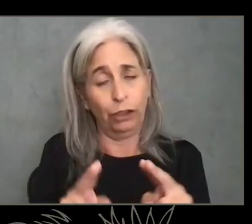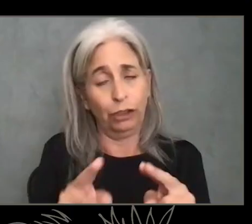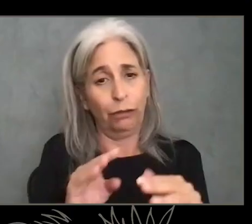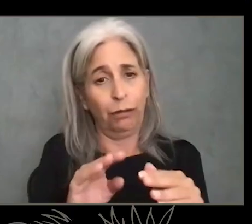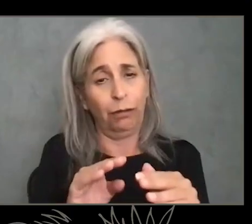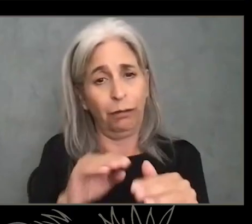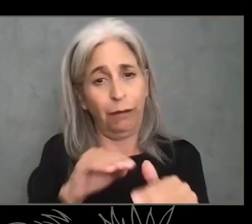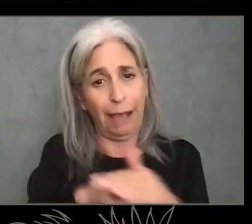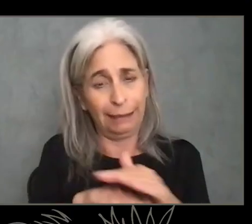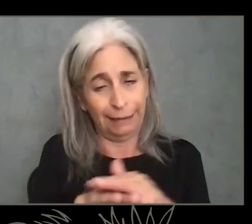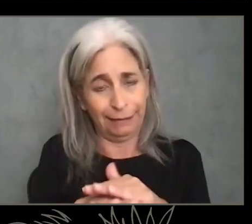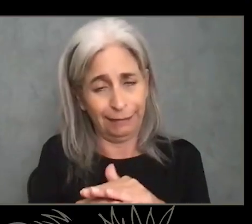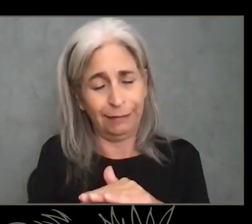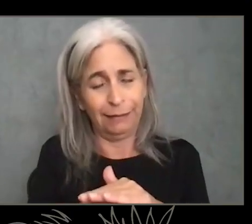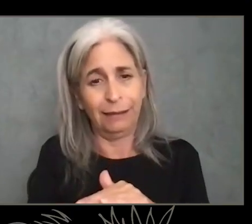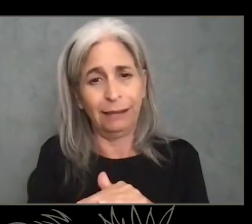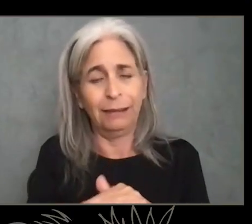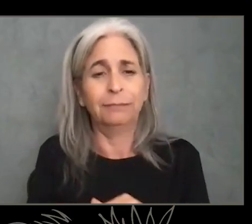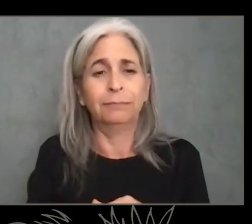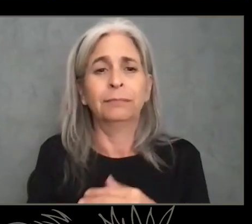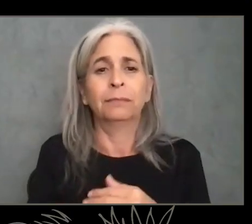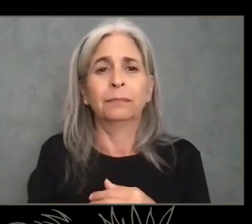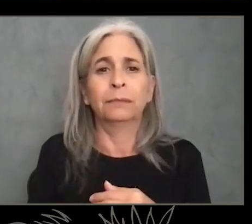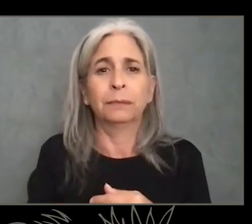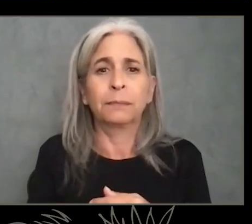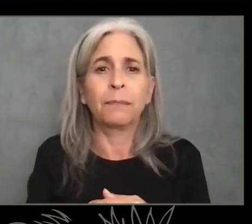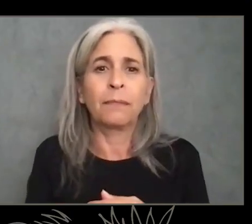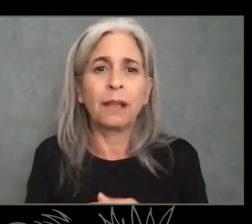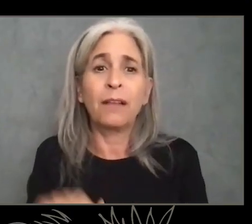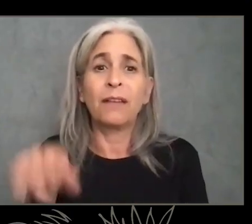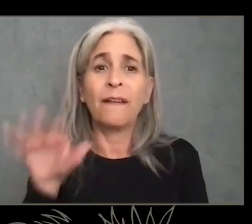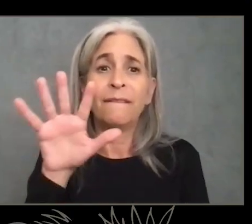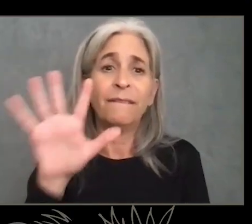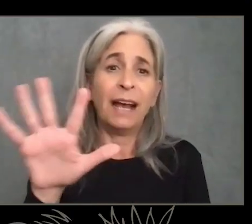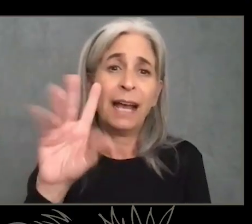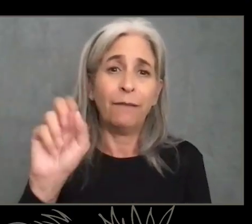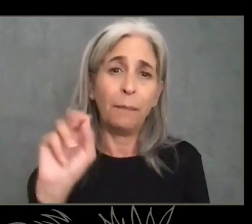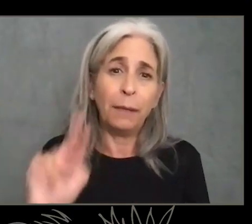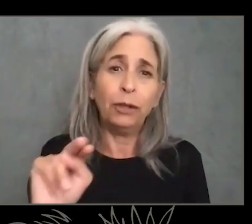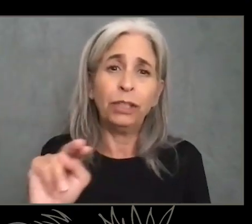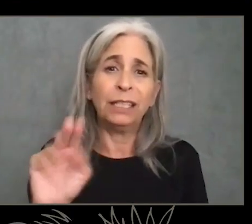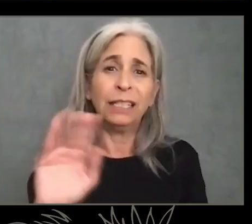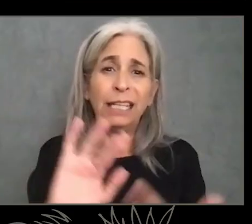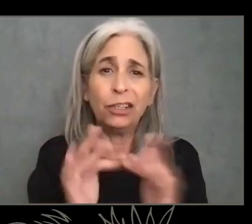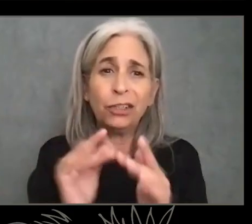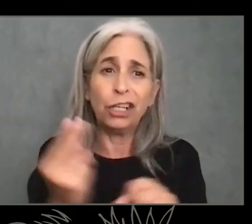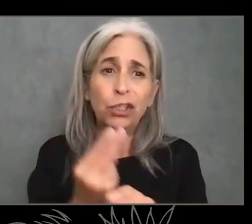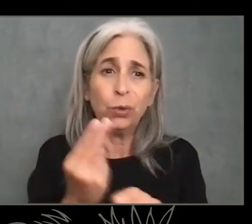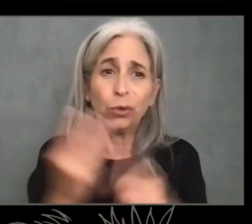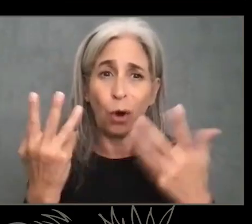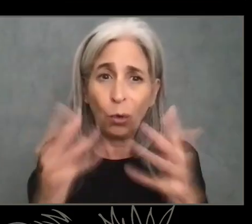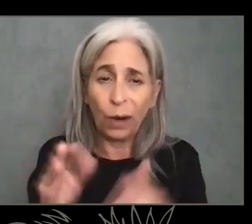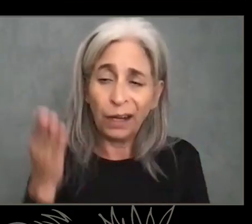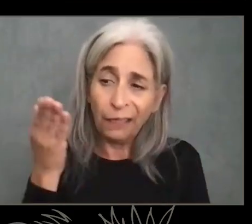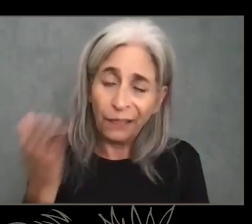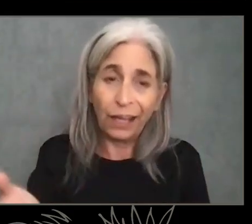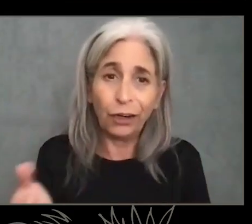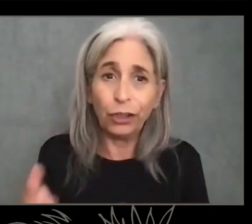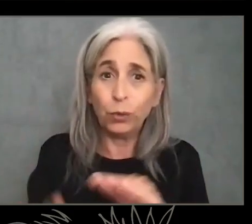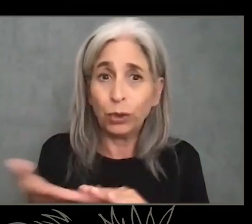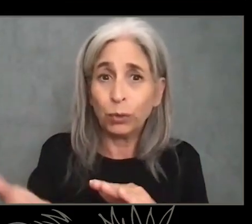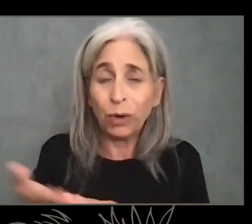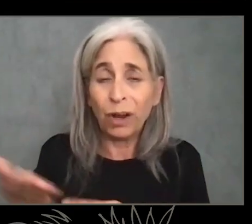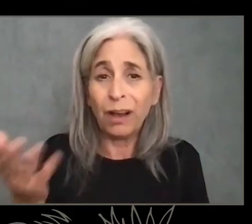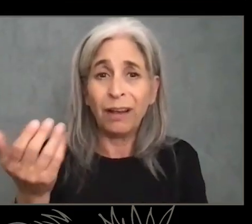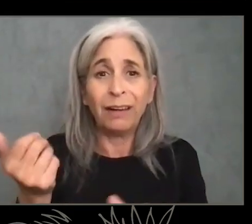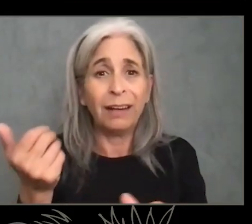access. There's like 5 billion internet users already there, and it's very, you can run it on